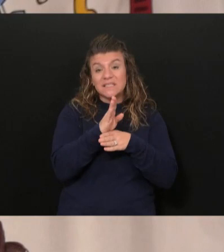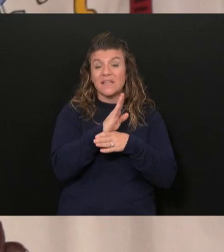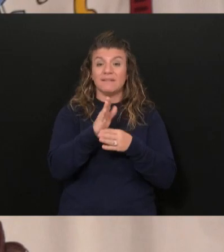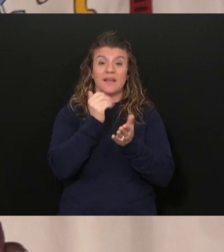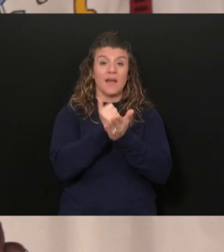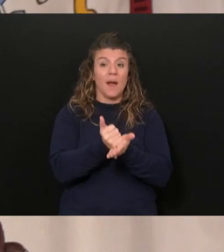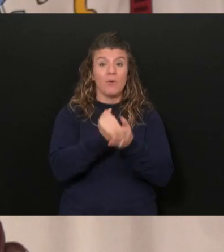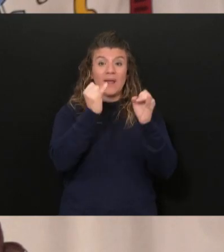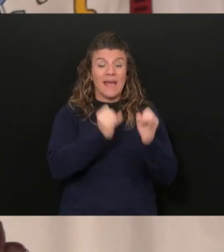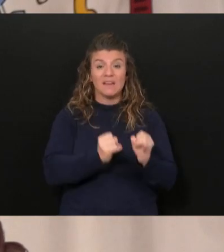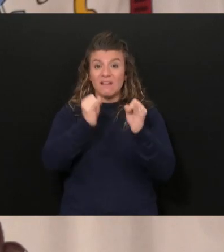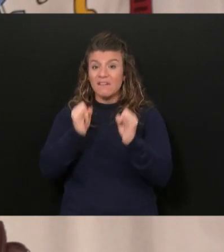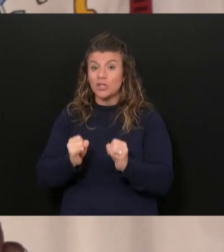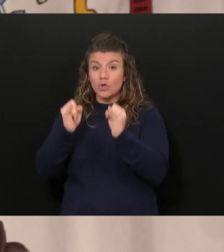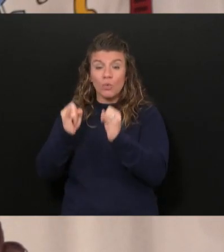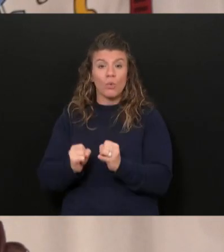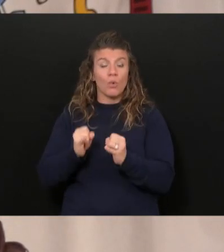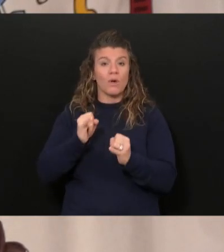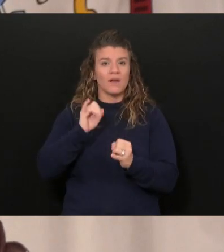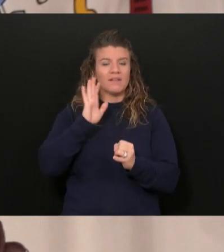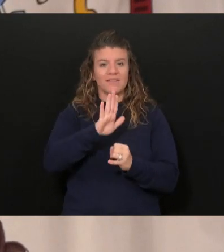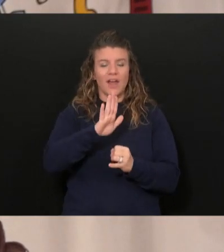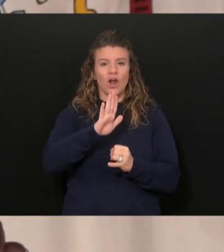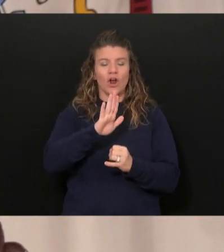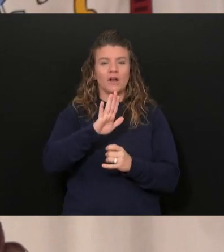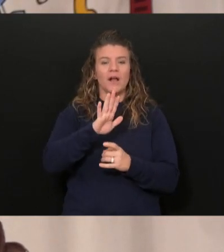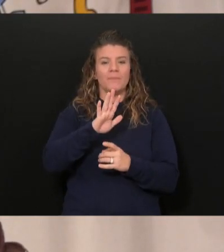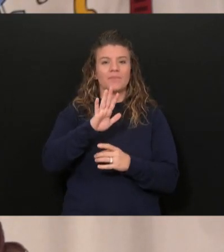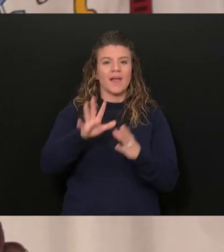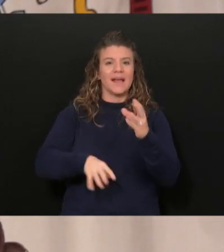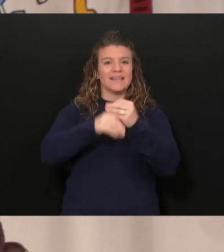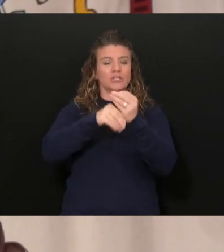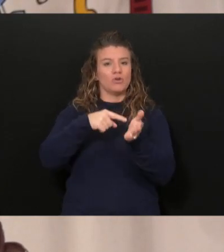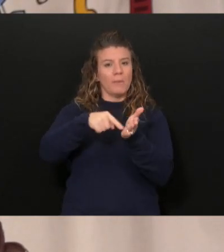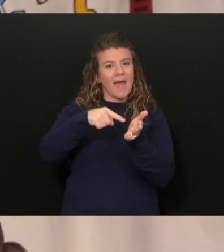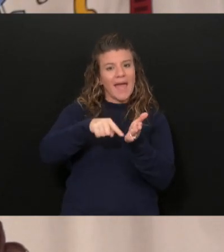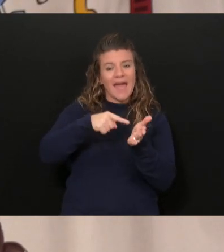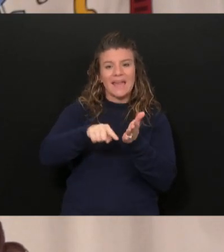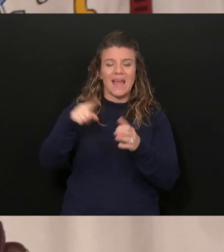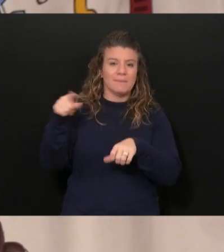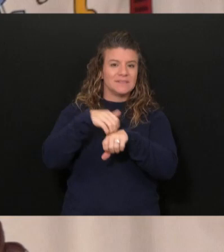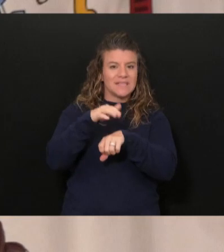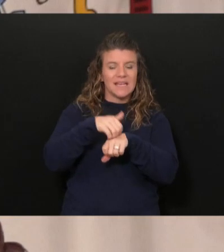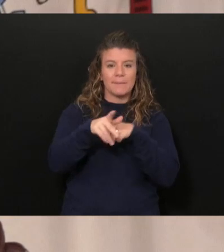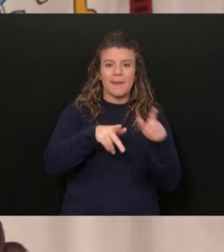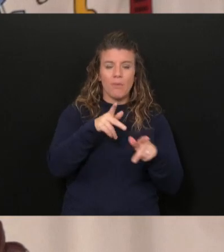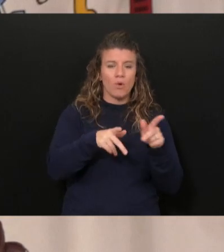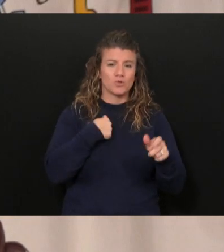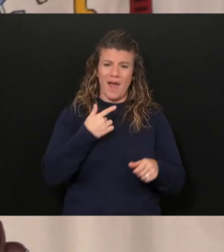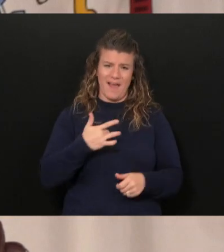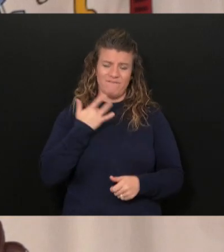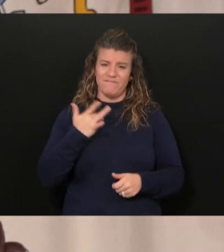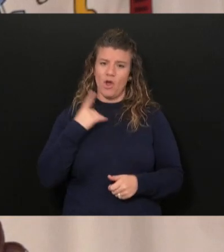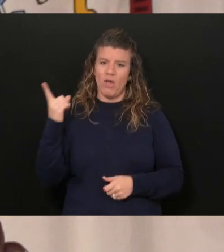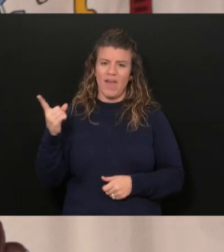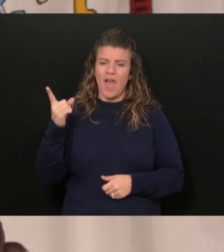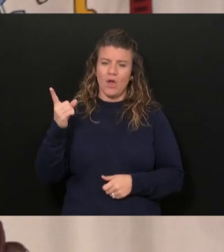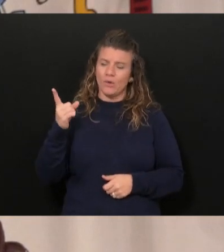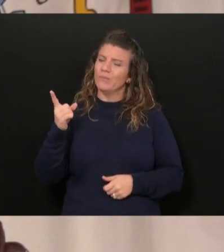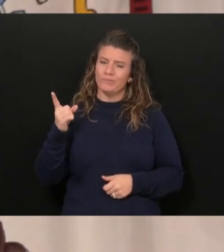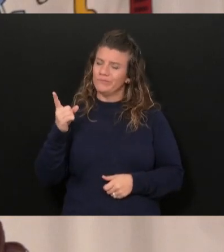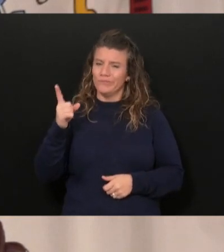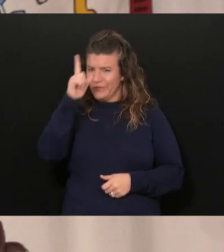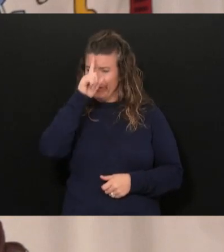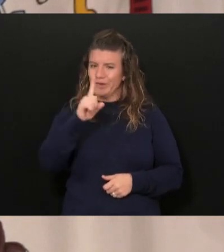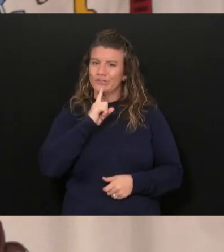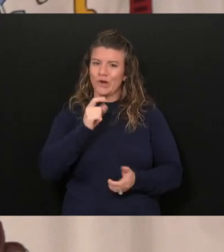our individuals in regard to their additional pay that they've been sending people, and so I think they're going to come through on